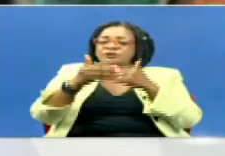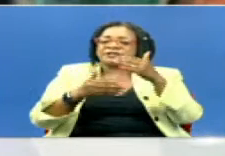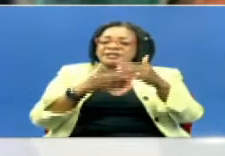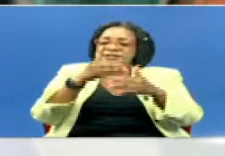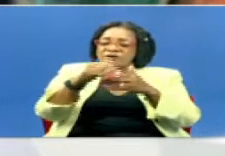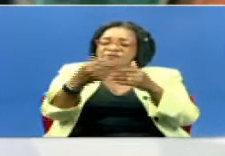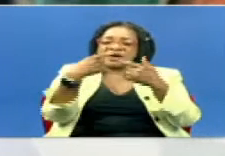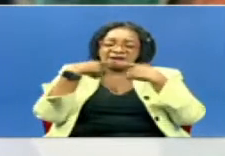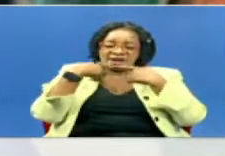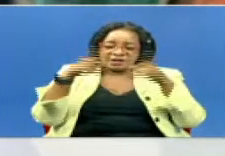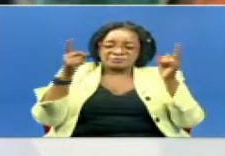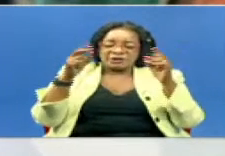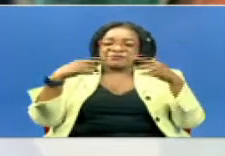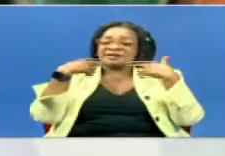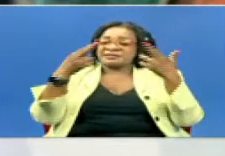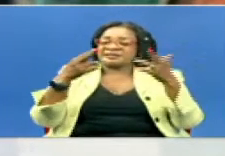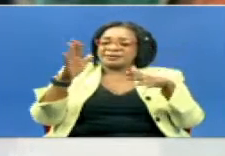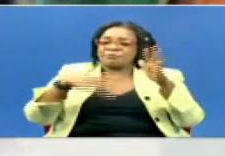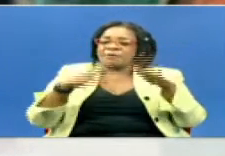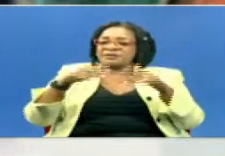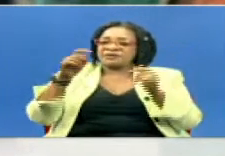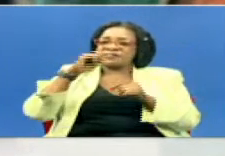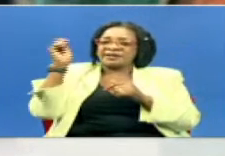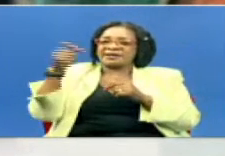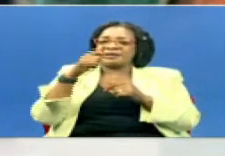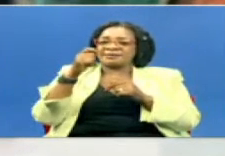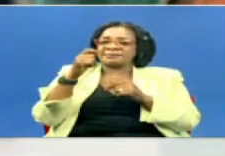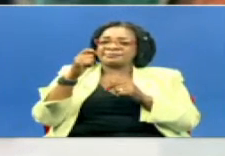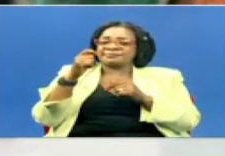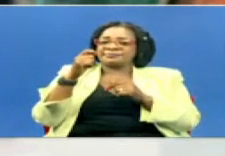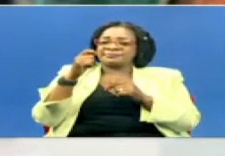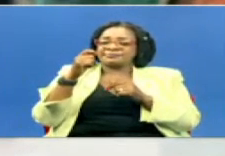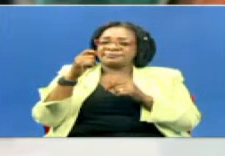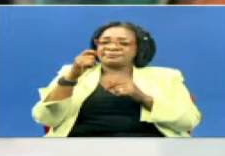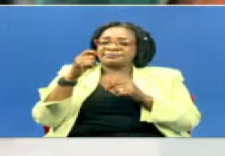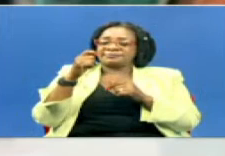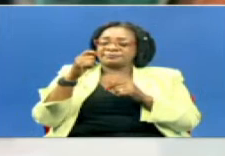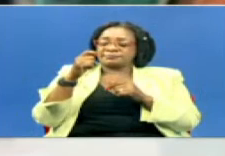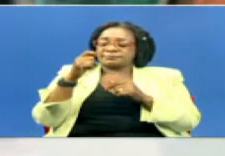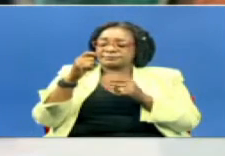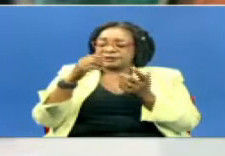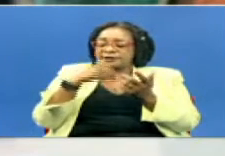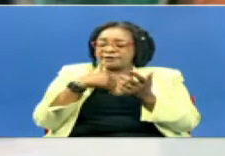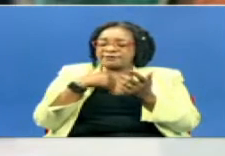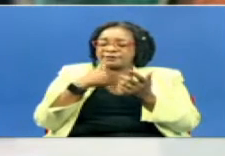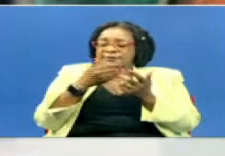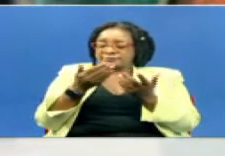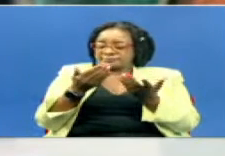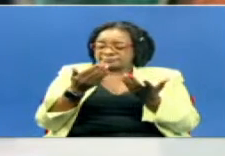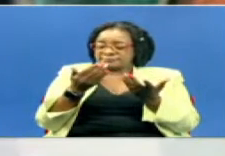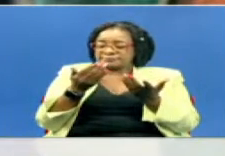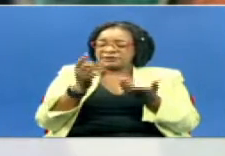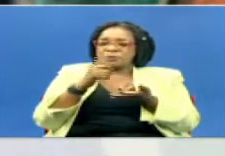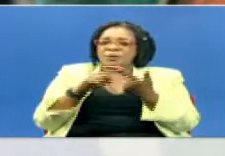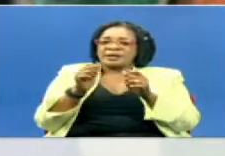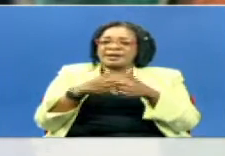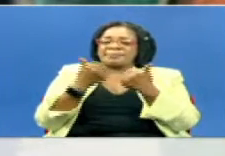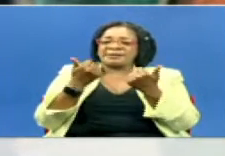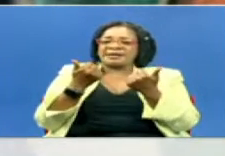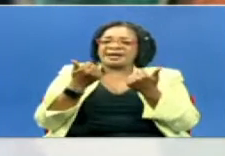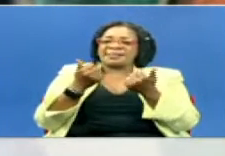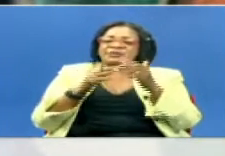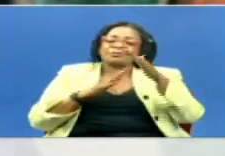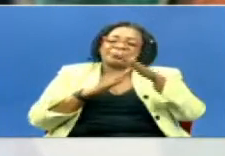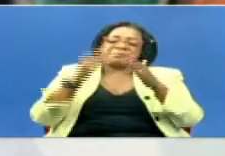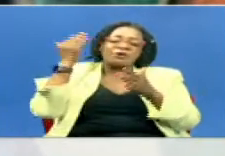of the results of Bombers of Kenya, and culminating in the in what happened in the Supreme Court. By the